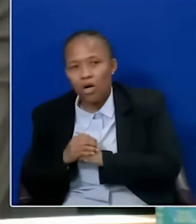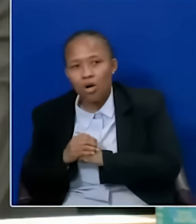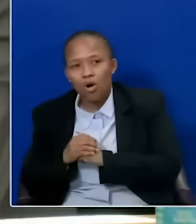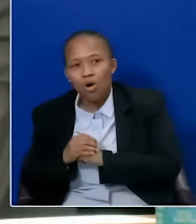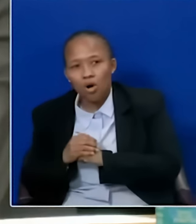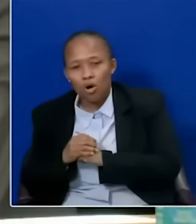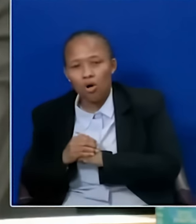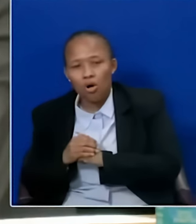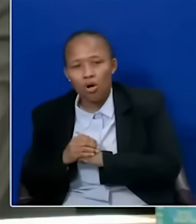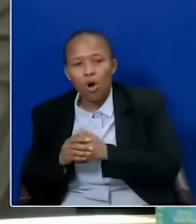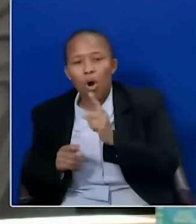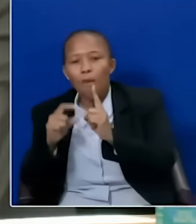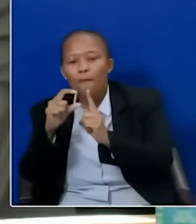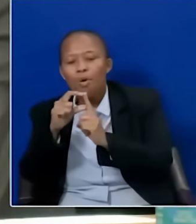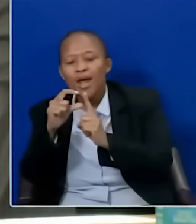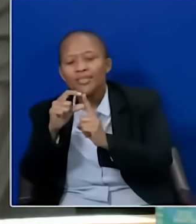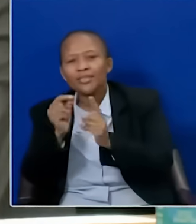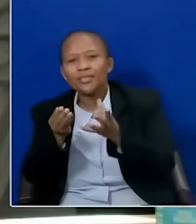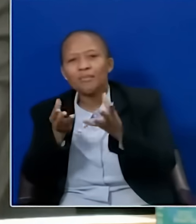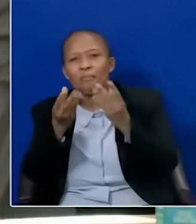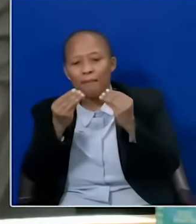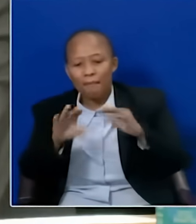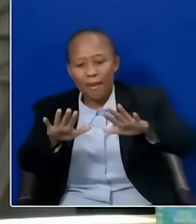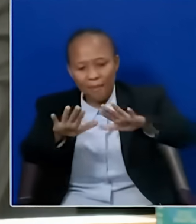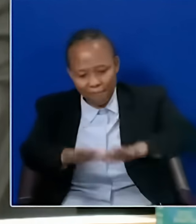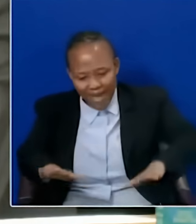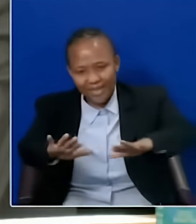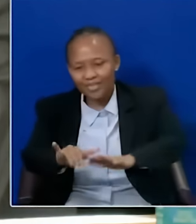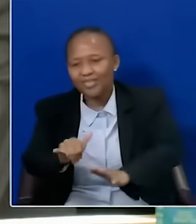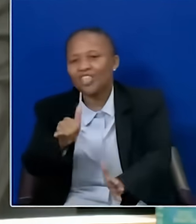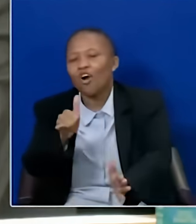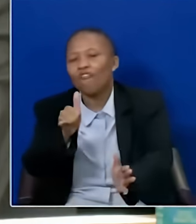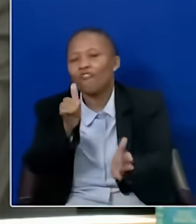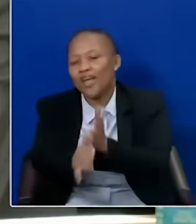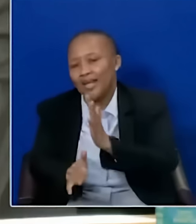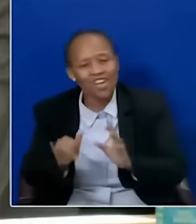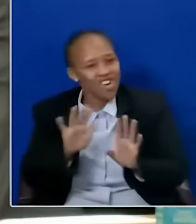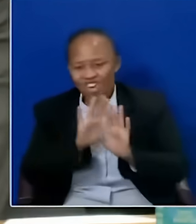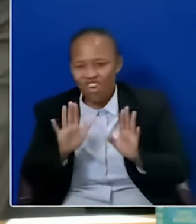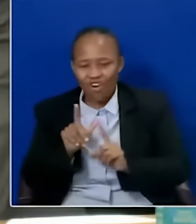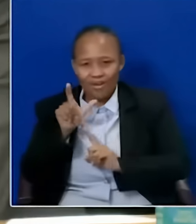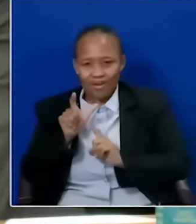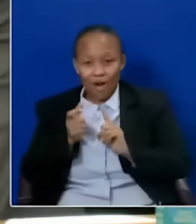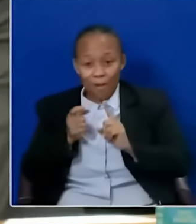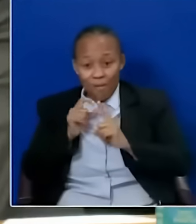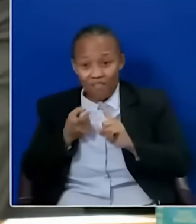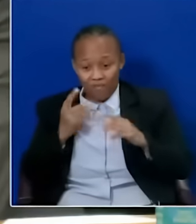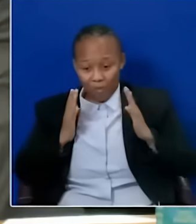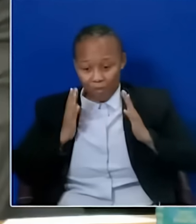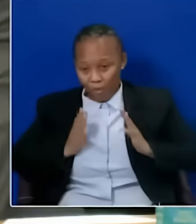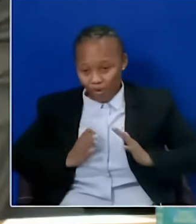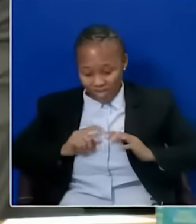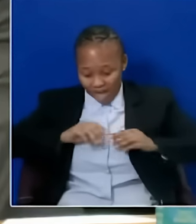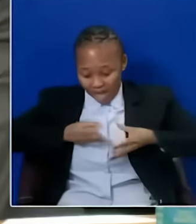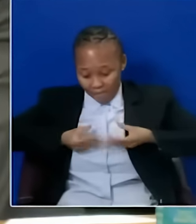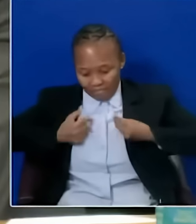deceased. Remember that the bullet in the body of the deceased is the subject of a separate report on the 14th of